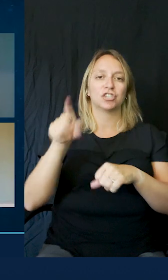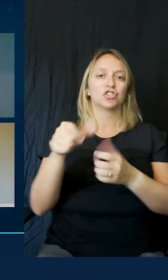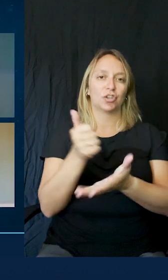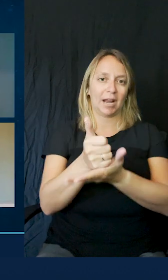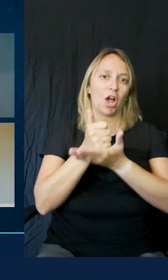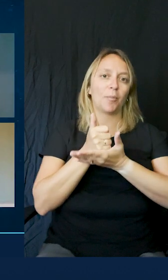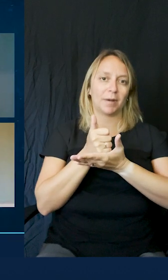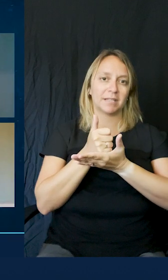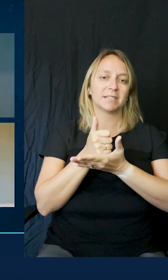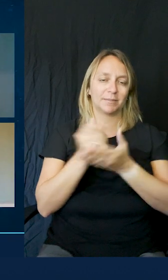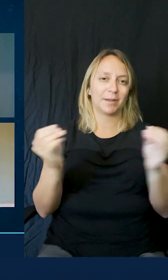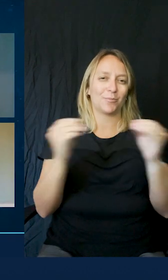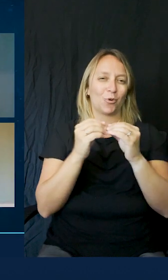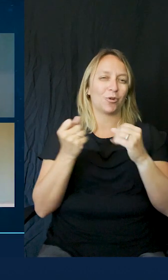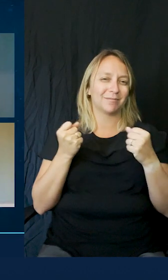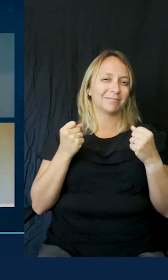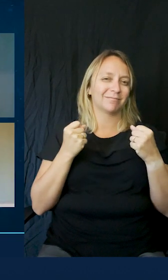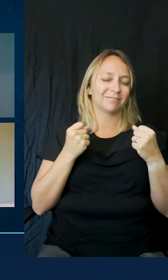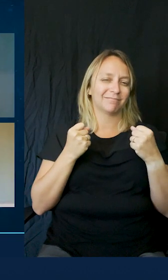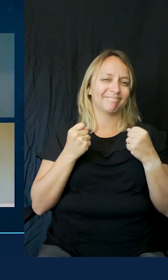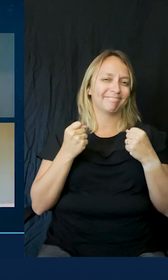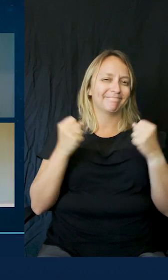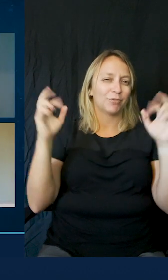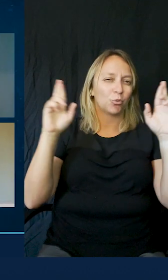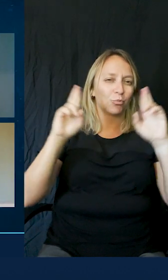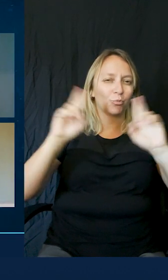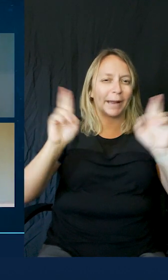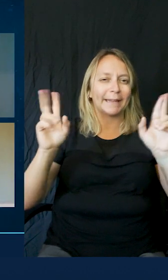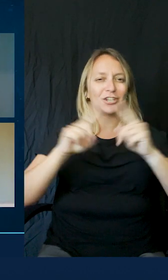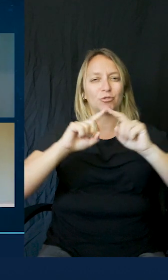make us resilient in this battle to